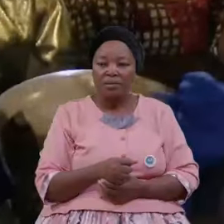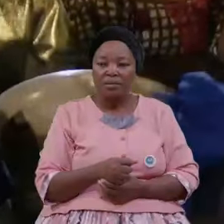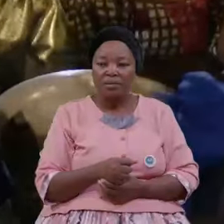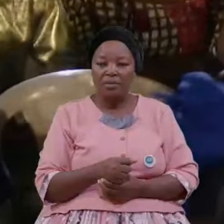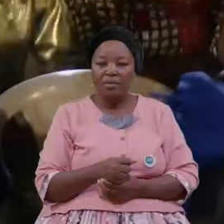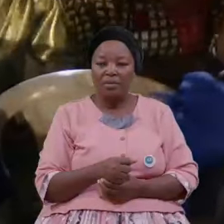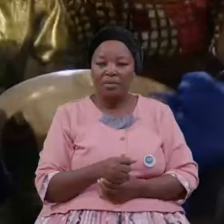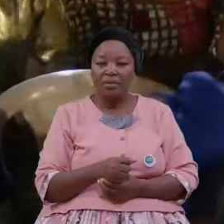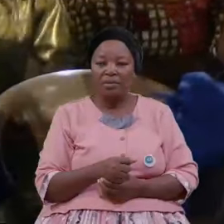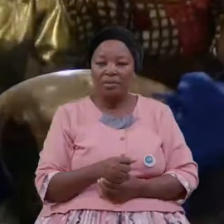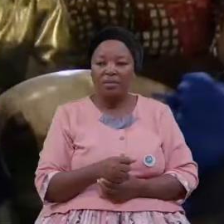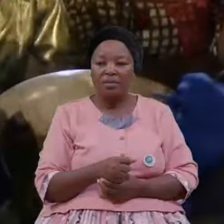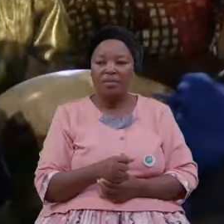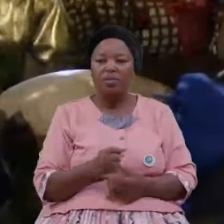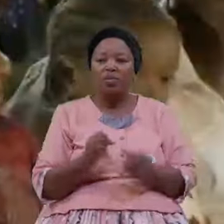more. All right.